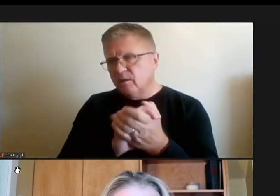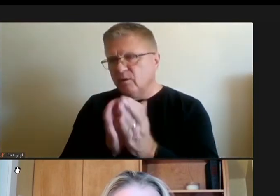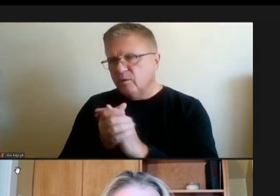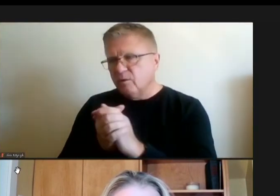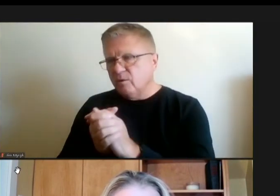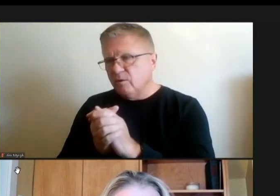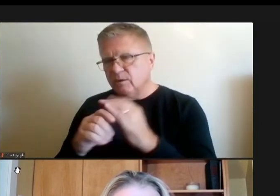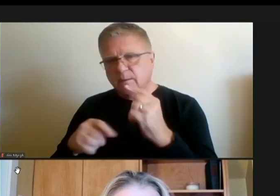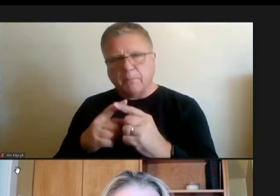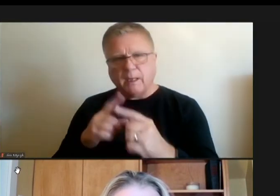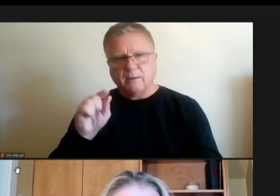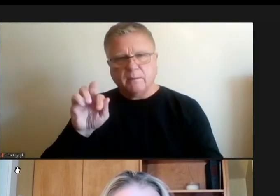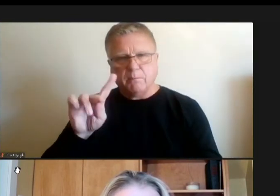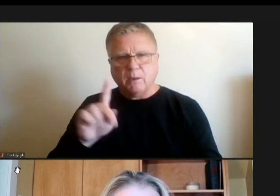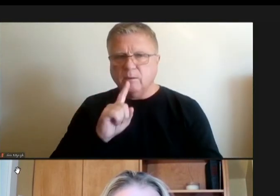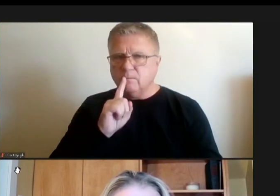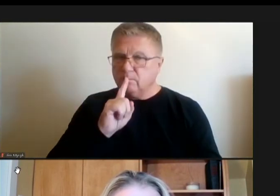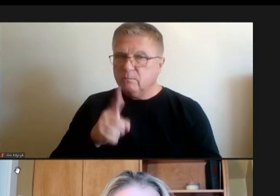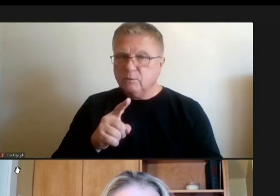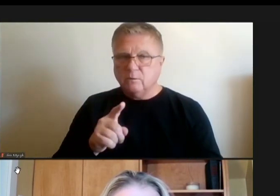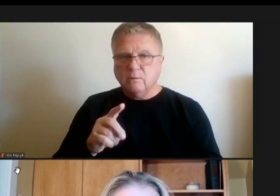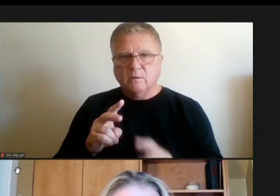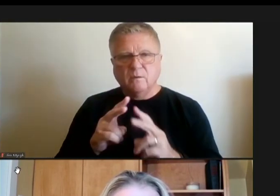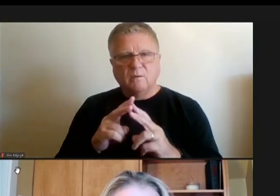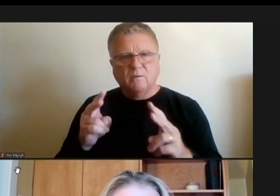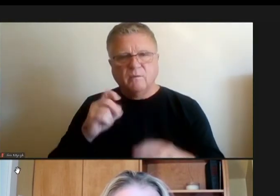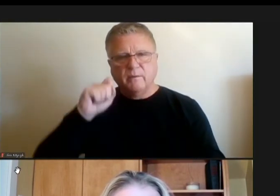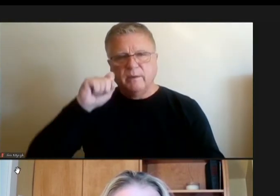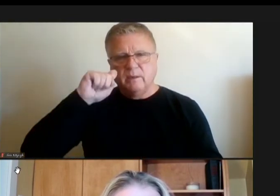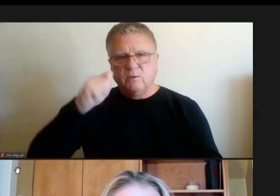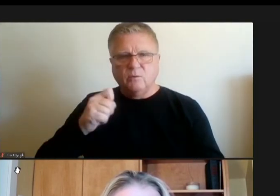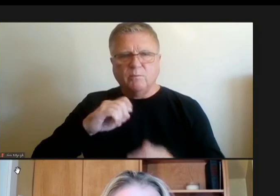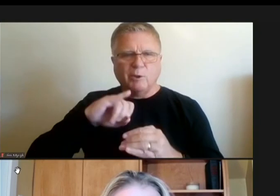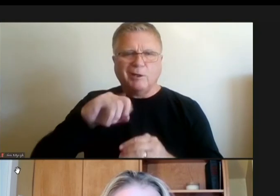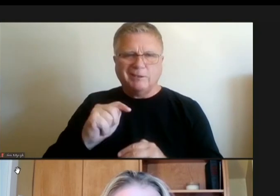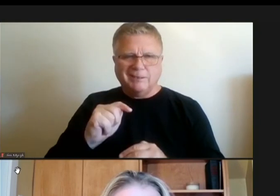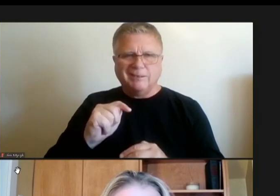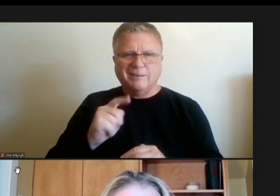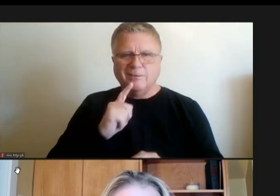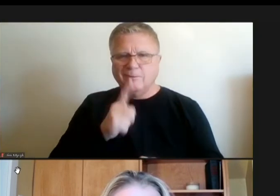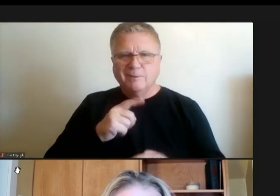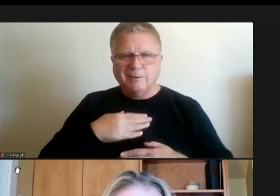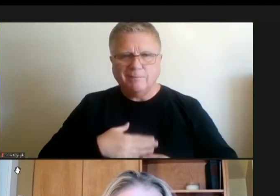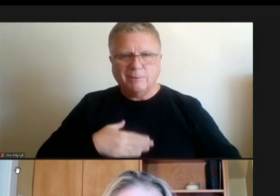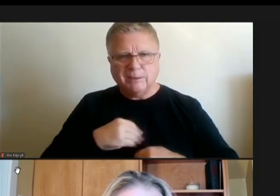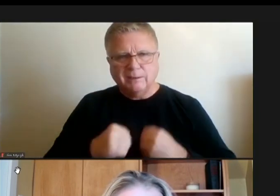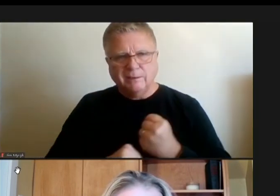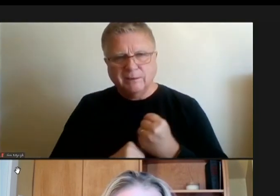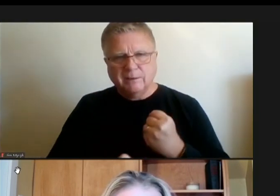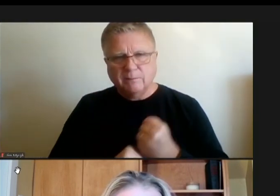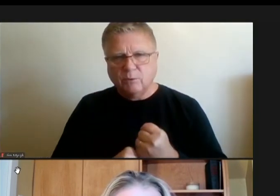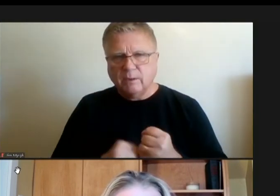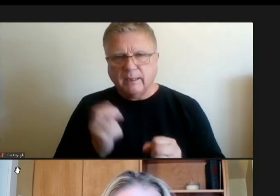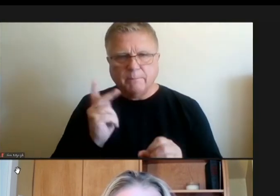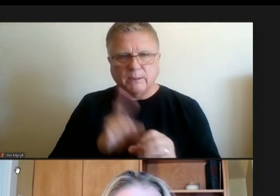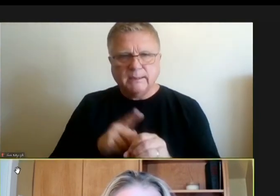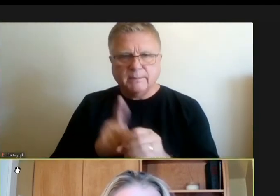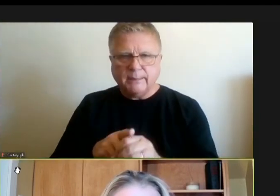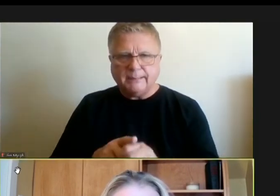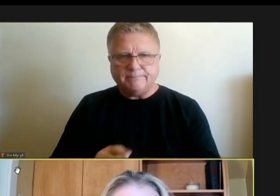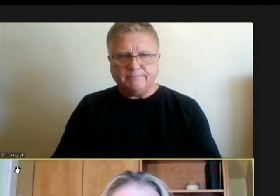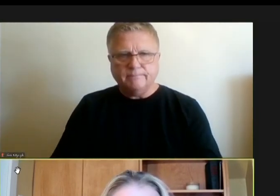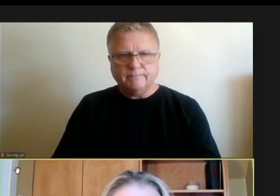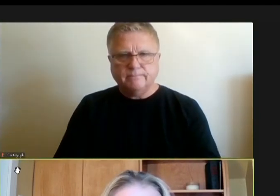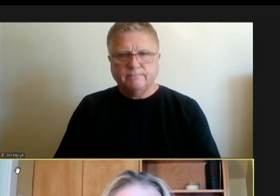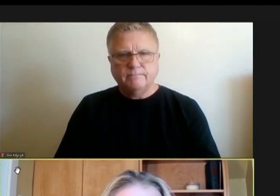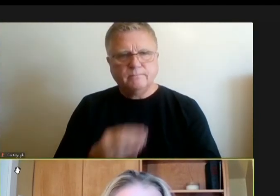That it is a very cool project. We appreciate the support and participation. Thank you. And